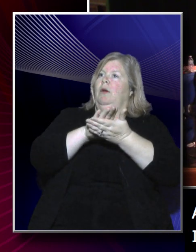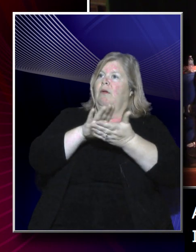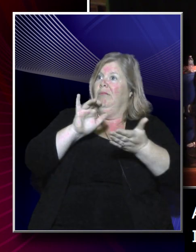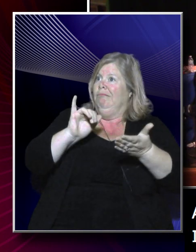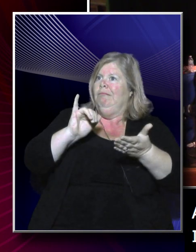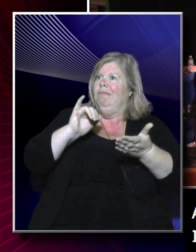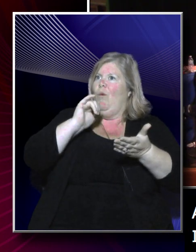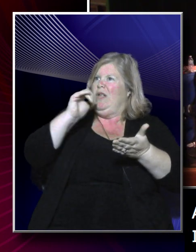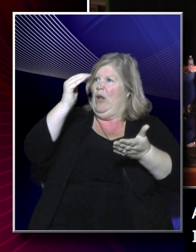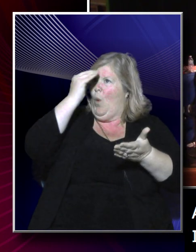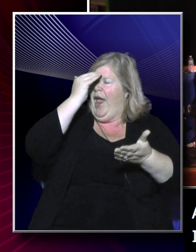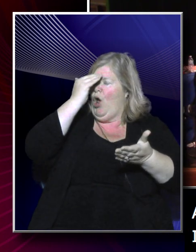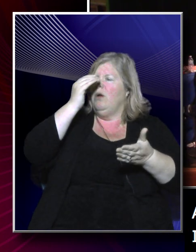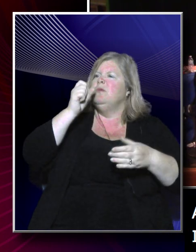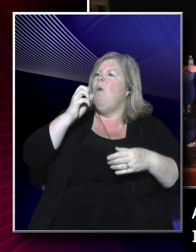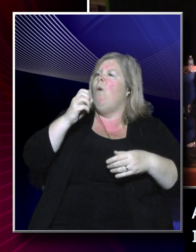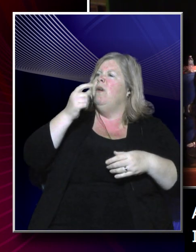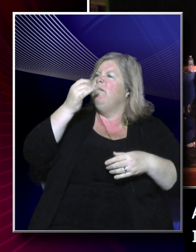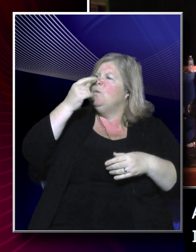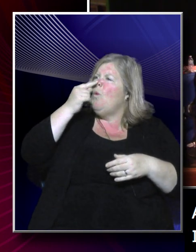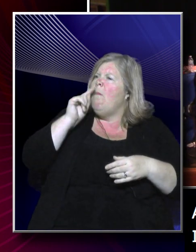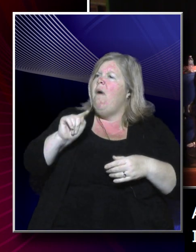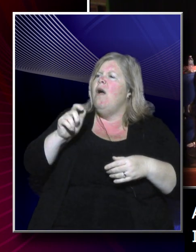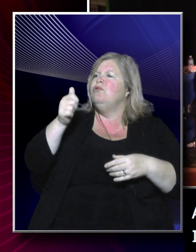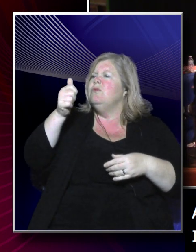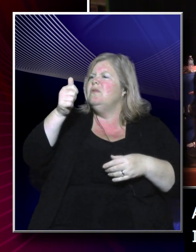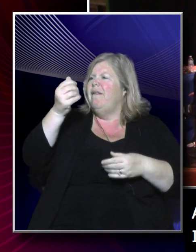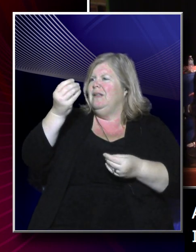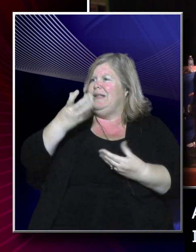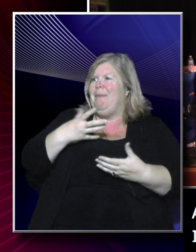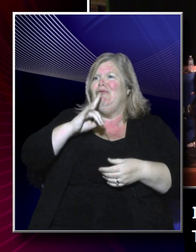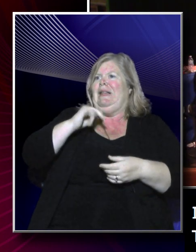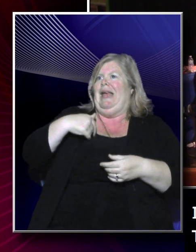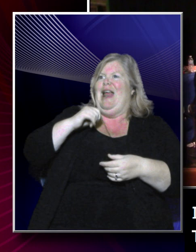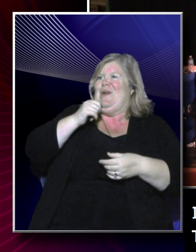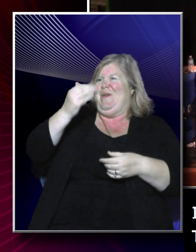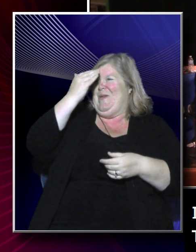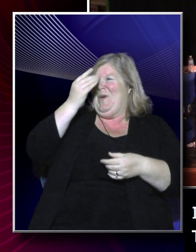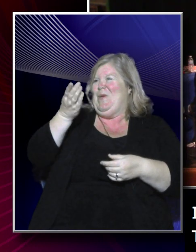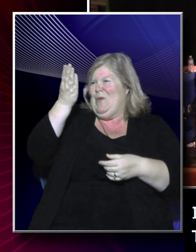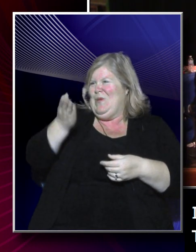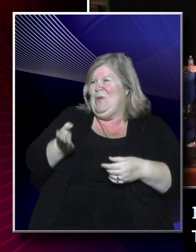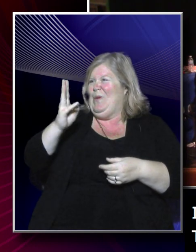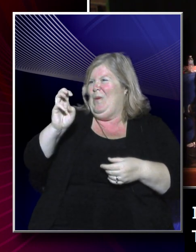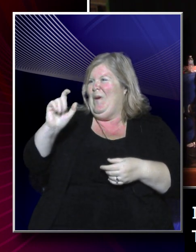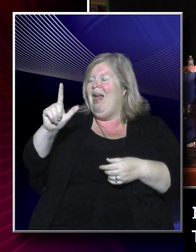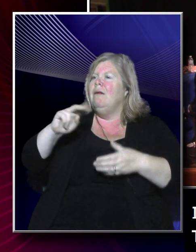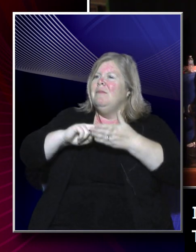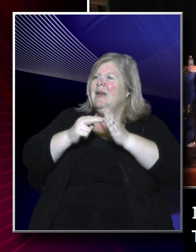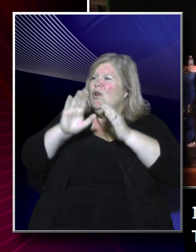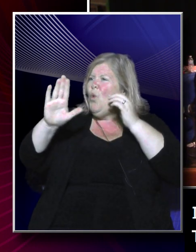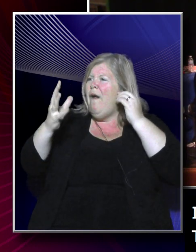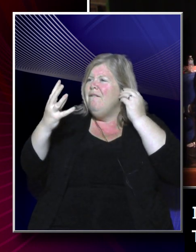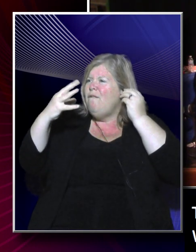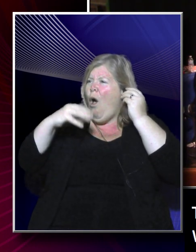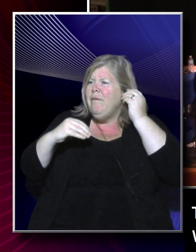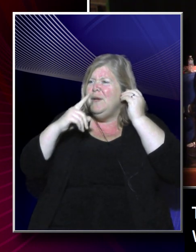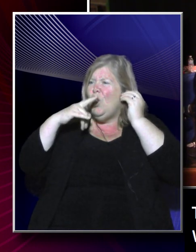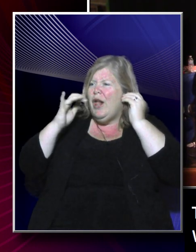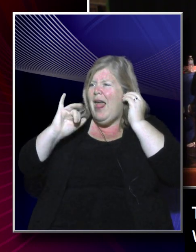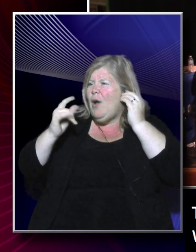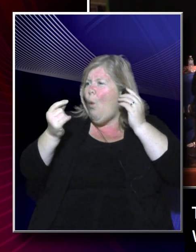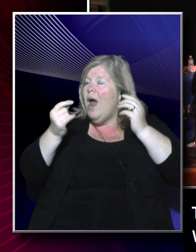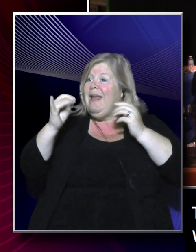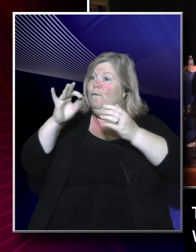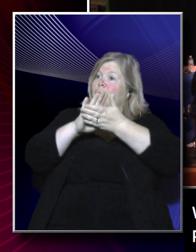So I'm wondering if you wouldn't mind telling me, because I don't really know you well, what will your involvement look like if you're president?